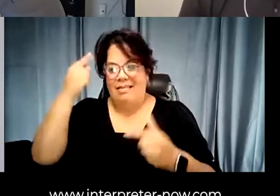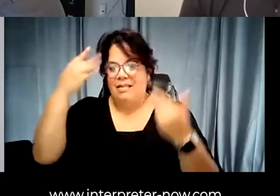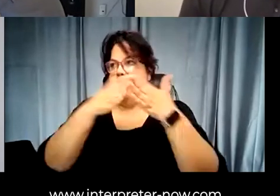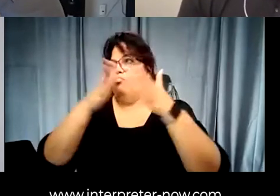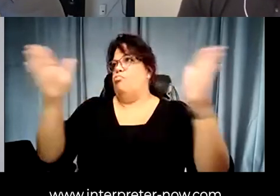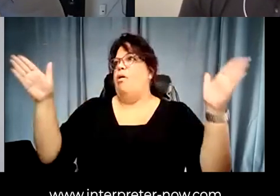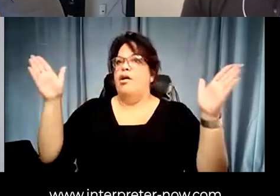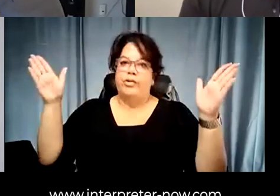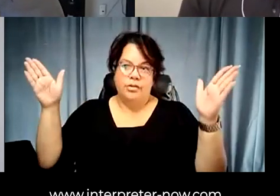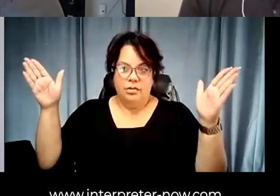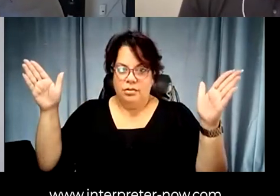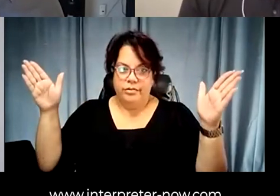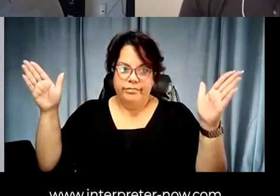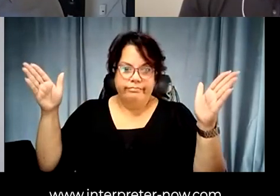level.